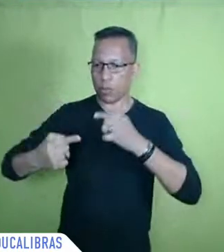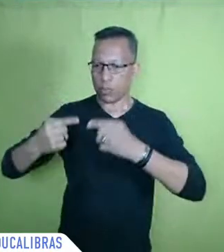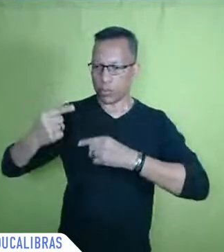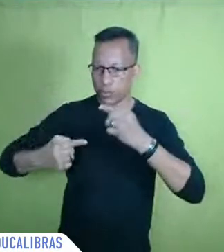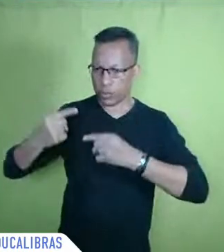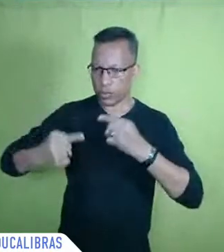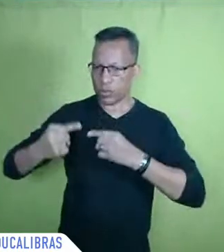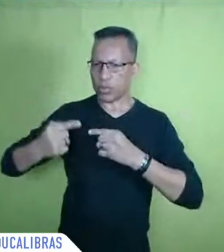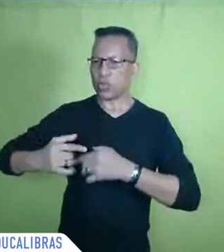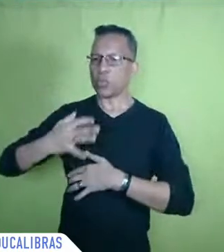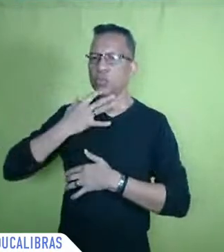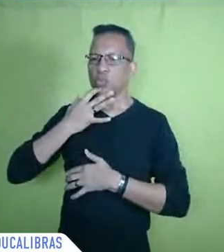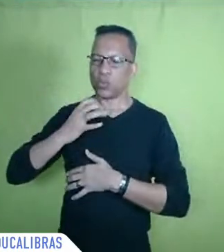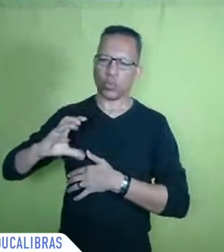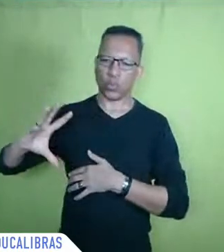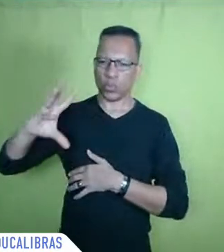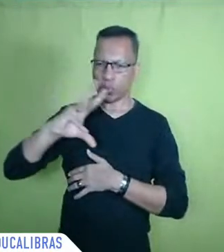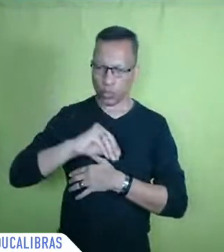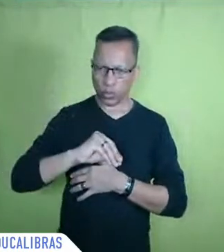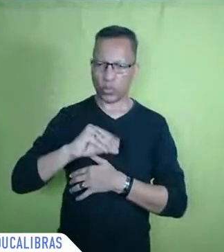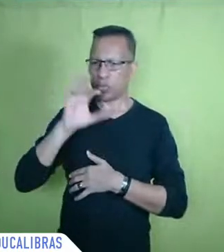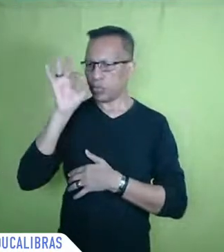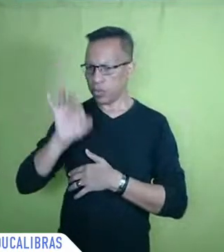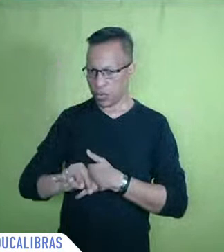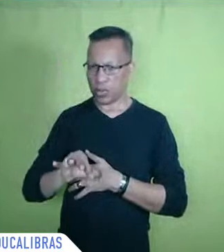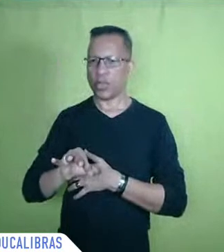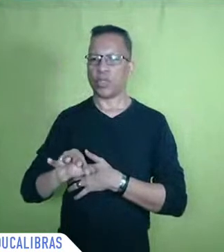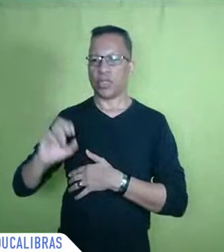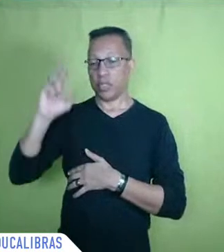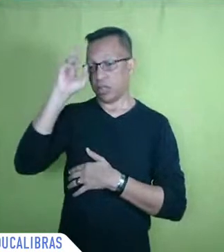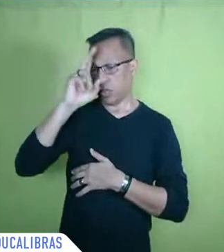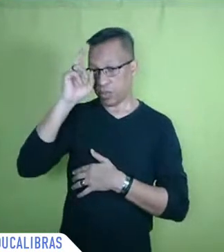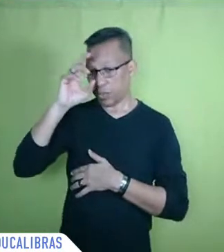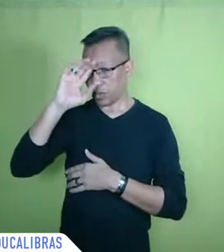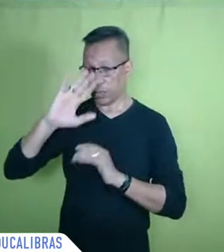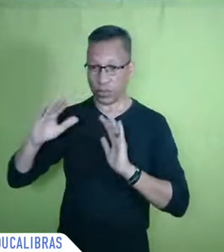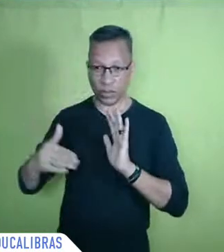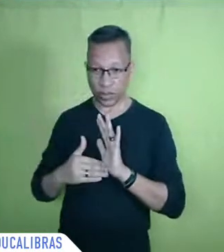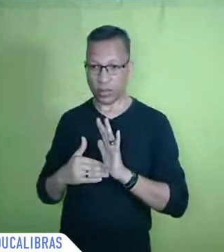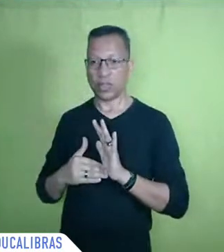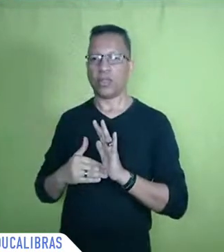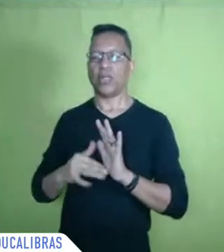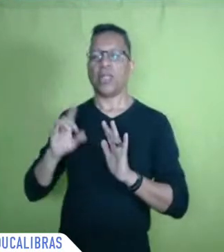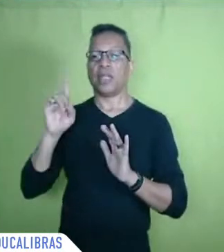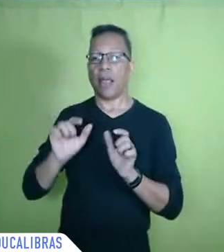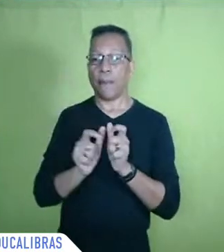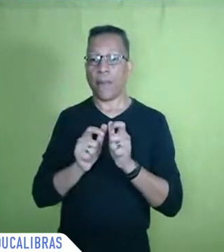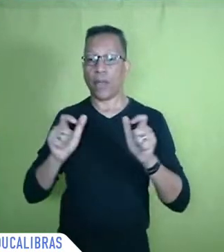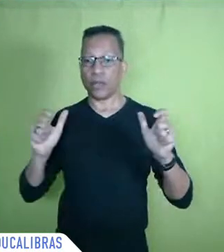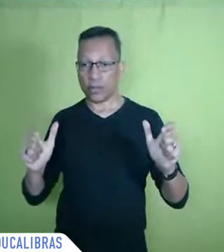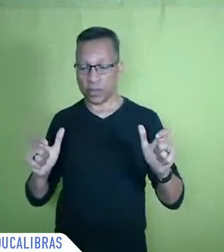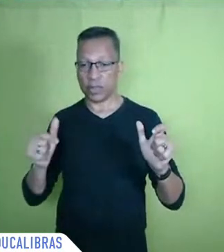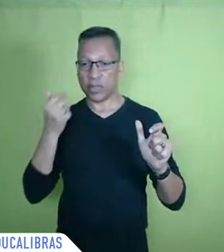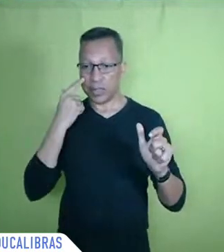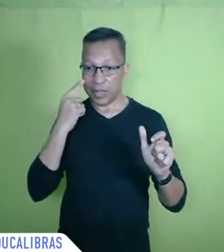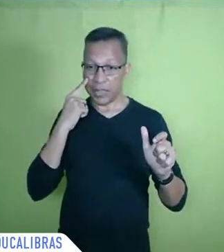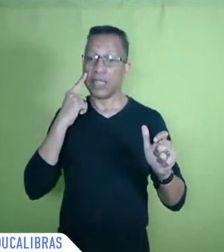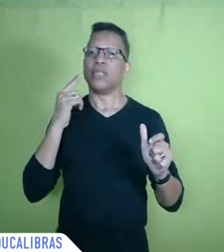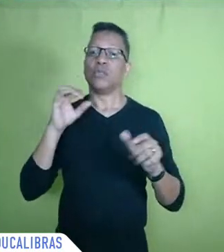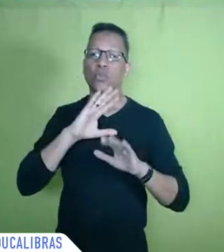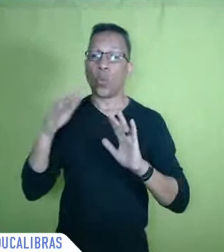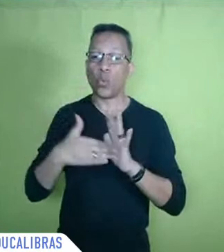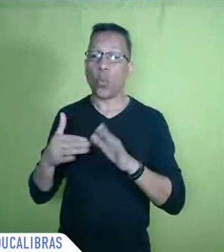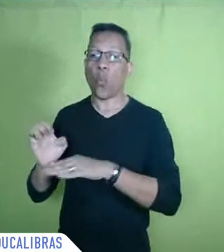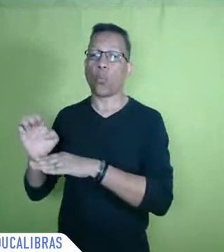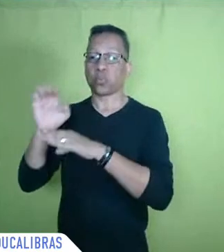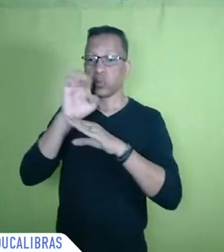vice-president of the political party, now in his second term. He will undoubtedly go